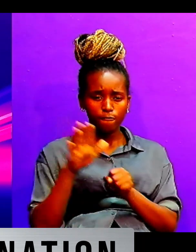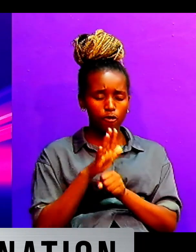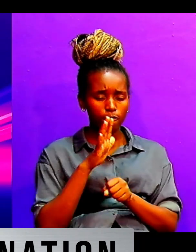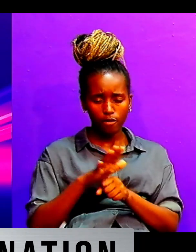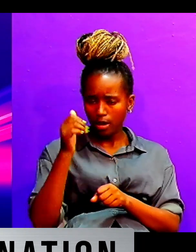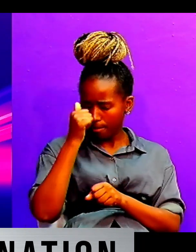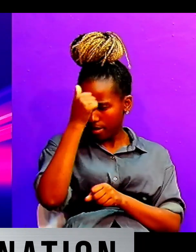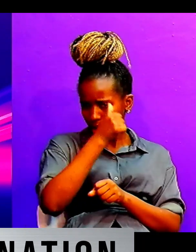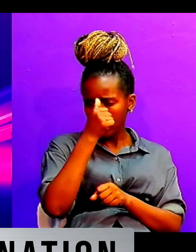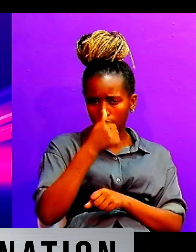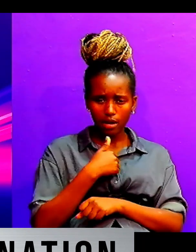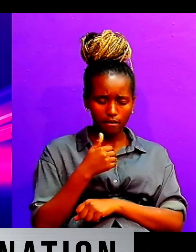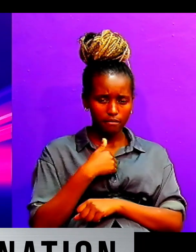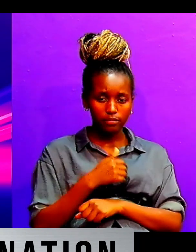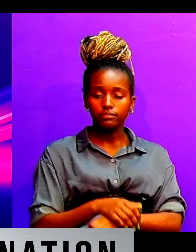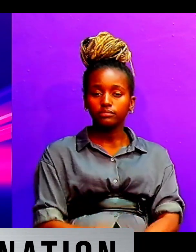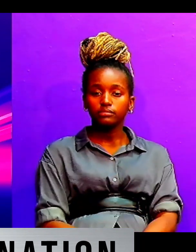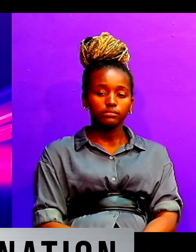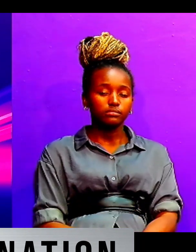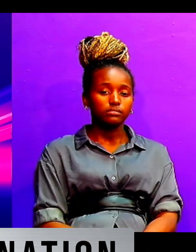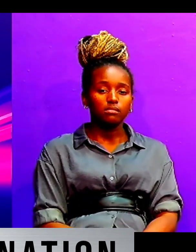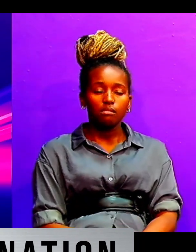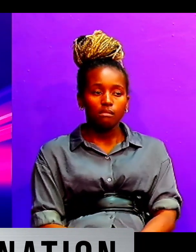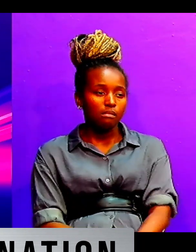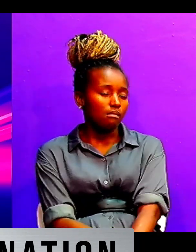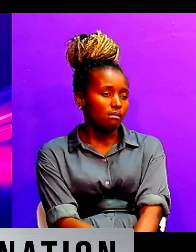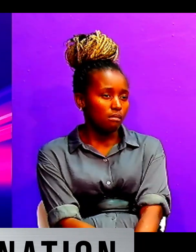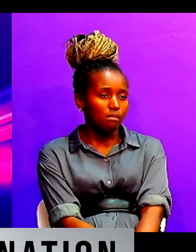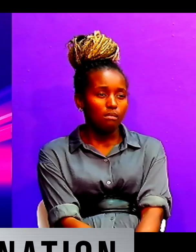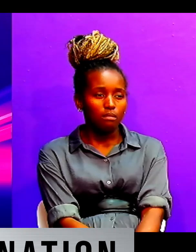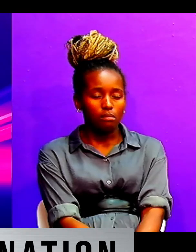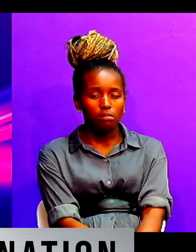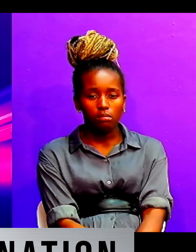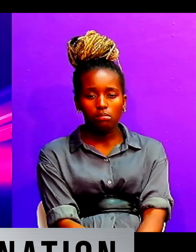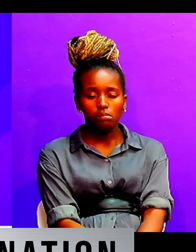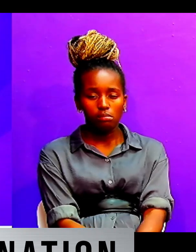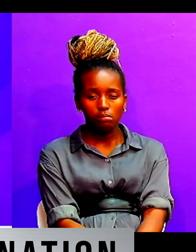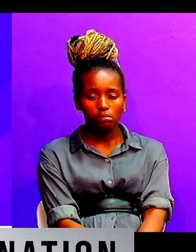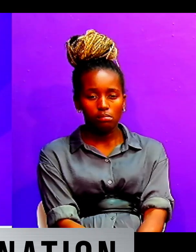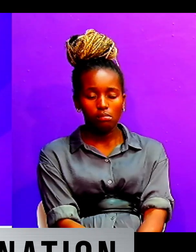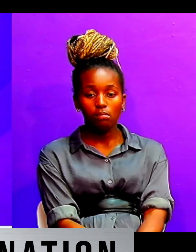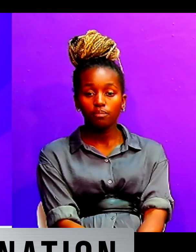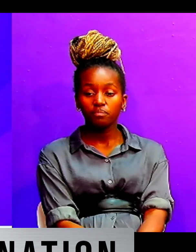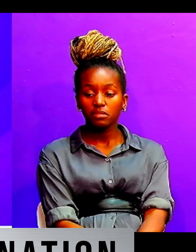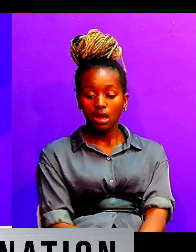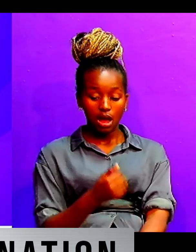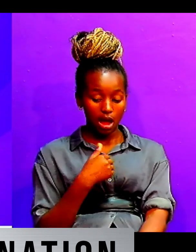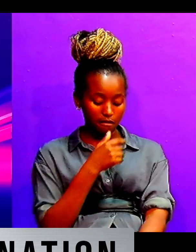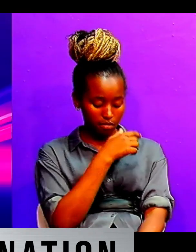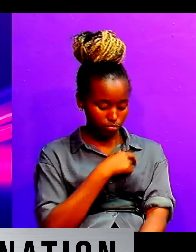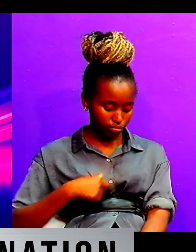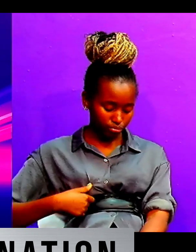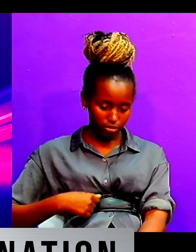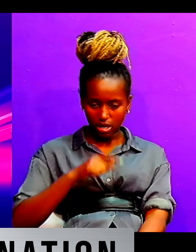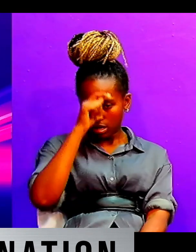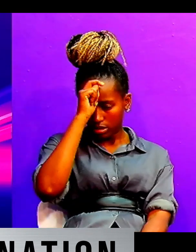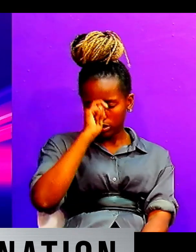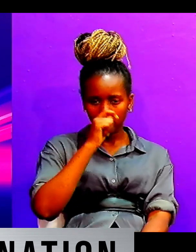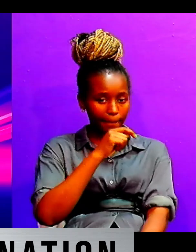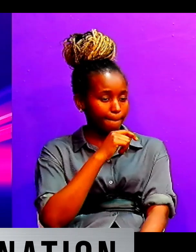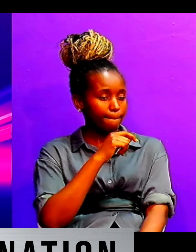fully branding, we are talking about having a cap, having a scarf, having a t-shirt. This combat cap